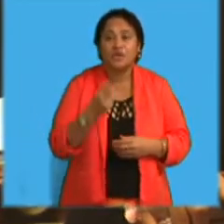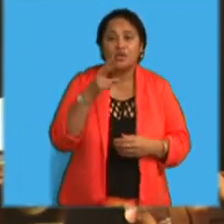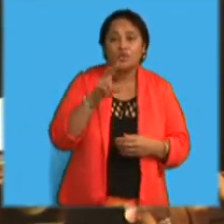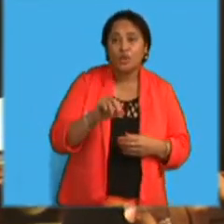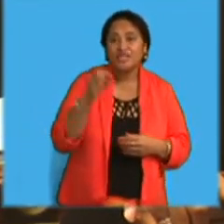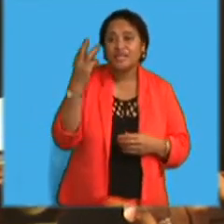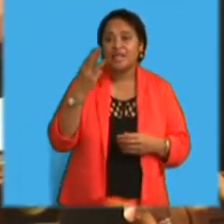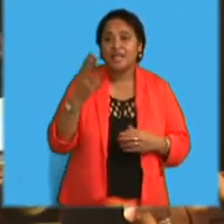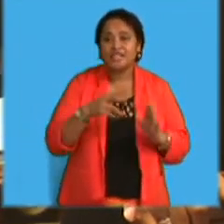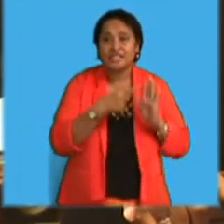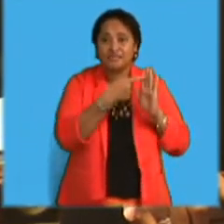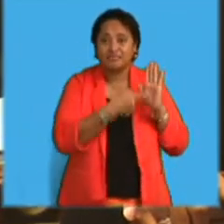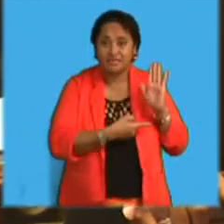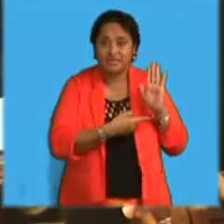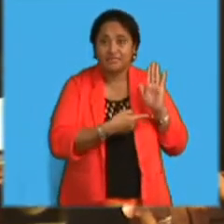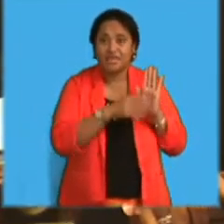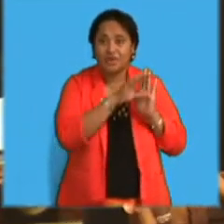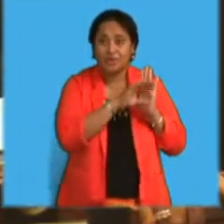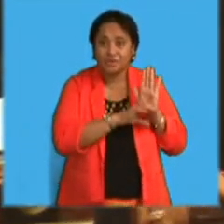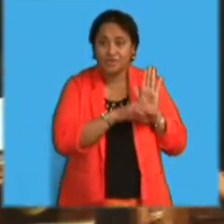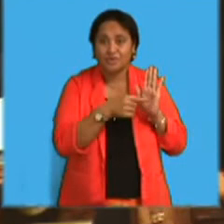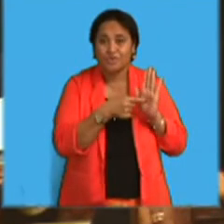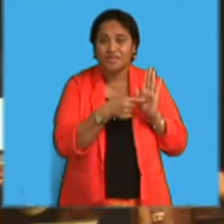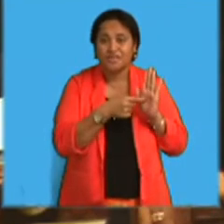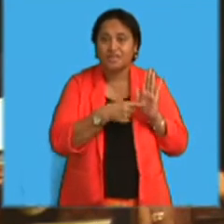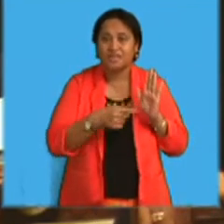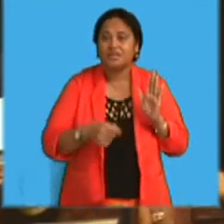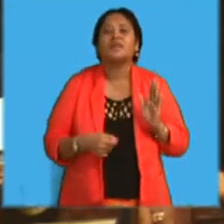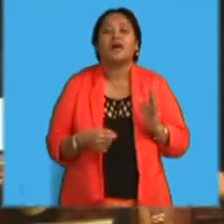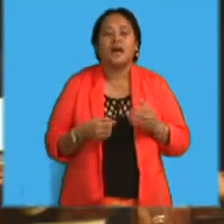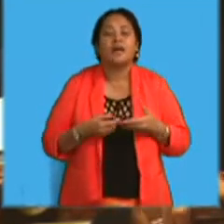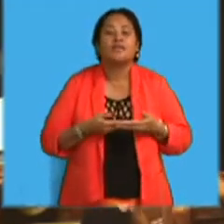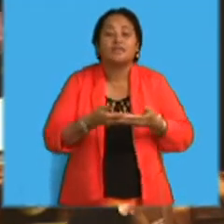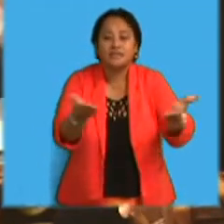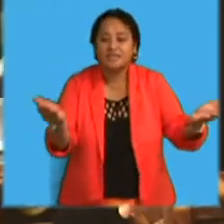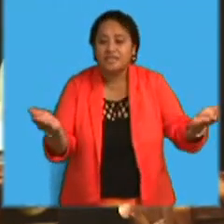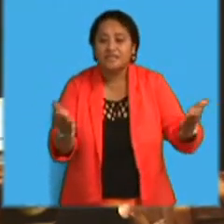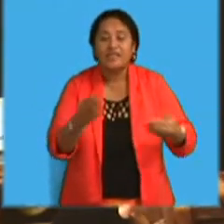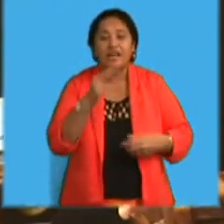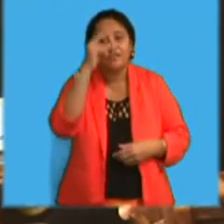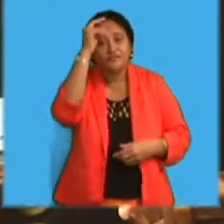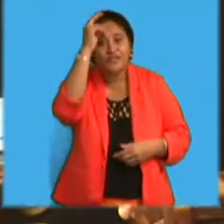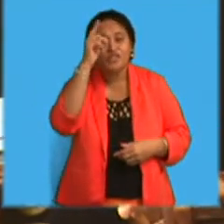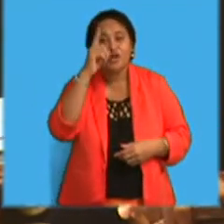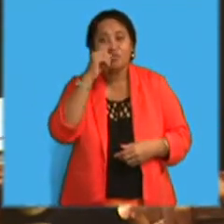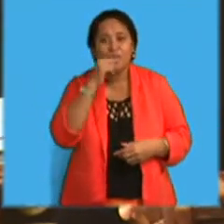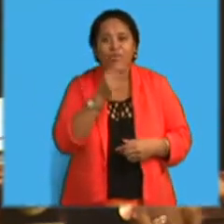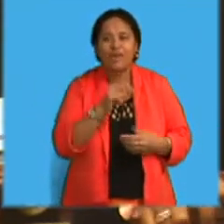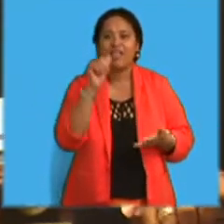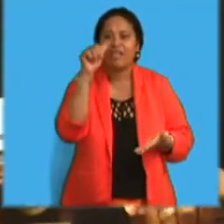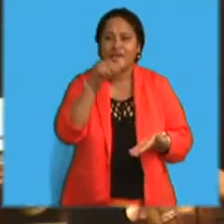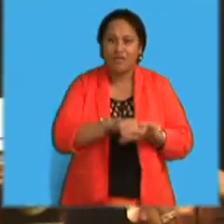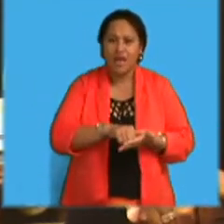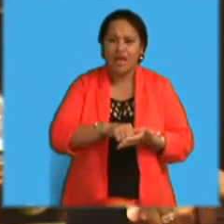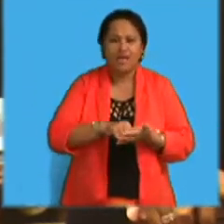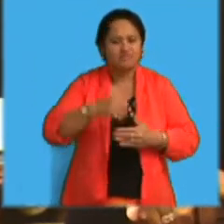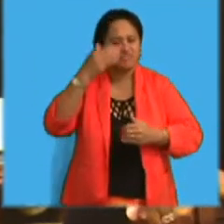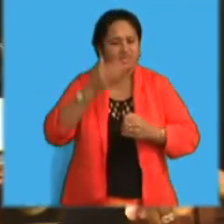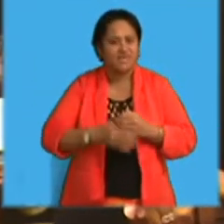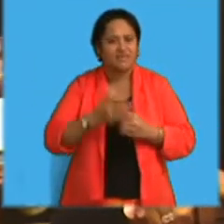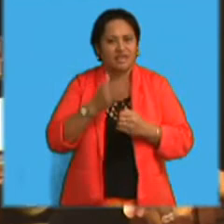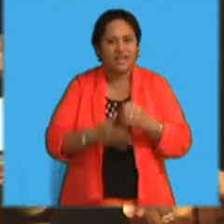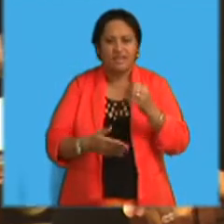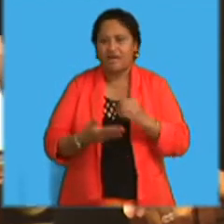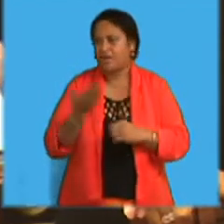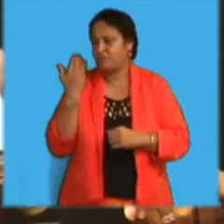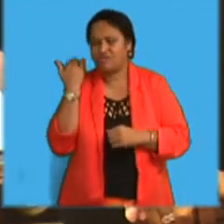2013 Constitution has given Fijians the rights that were never given by any other